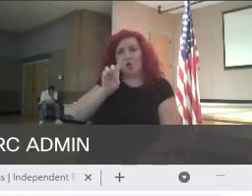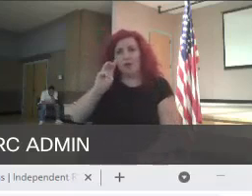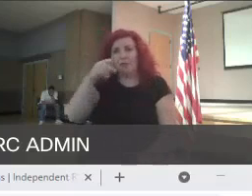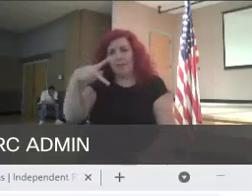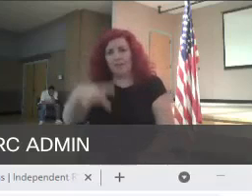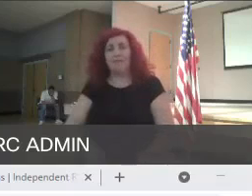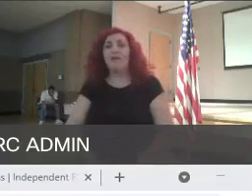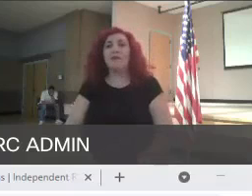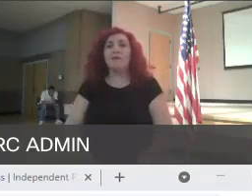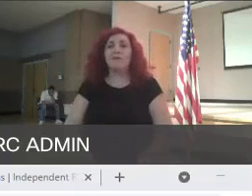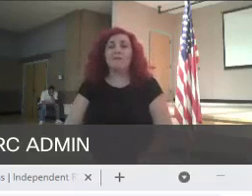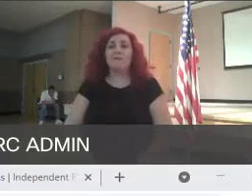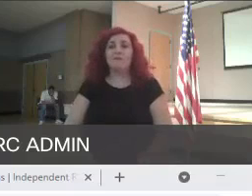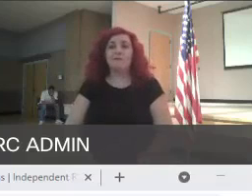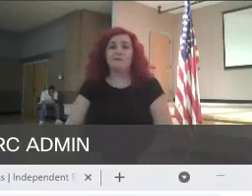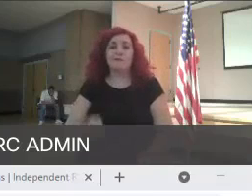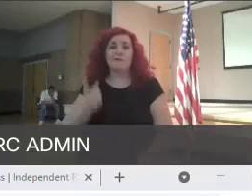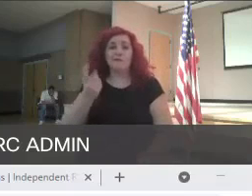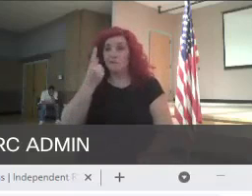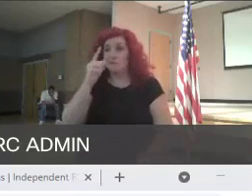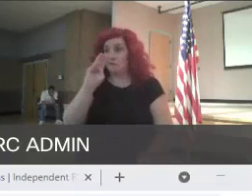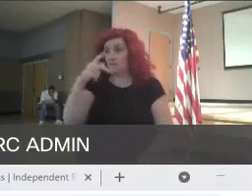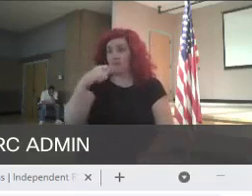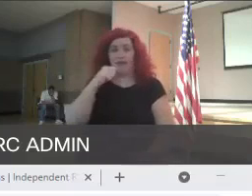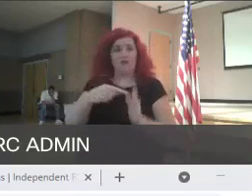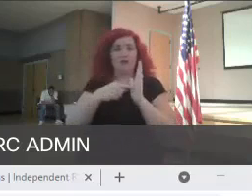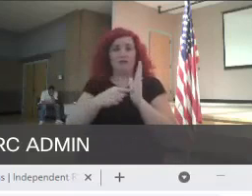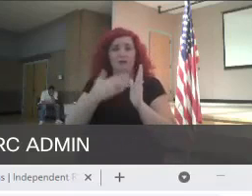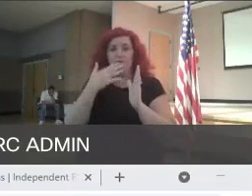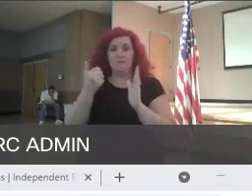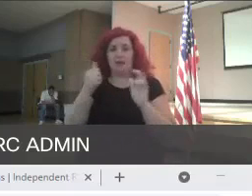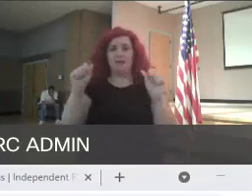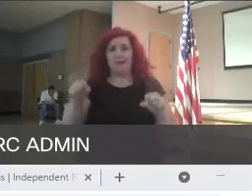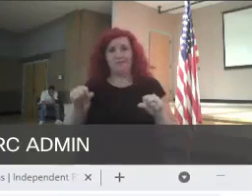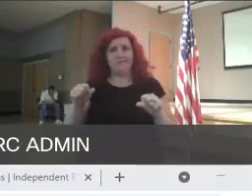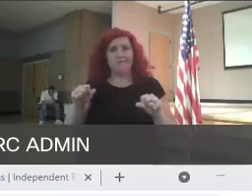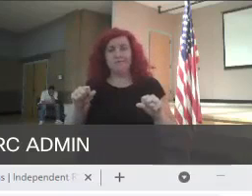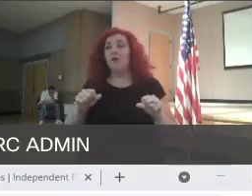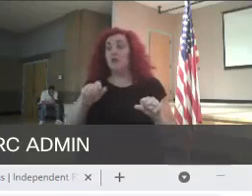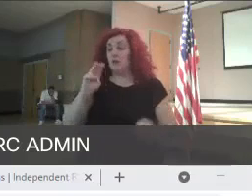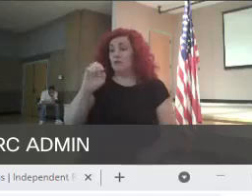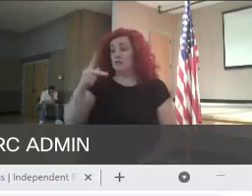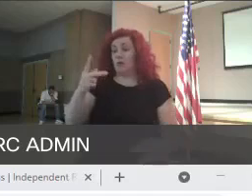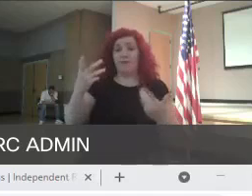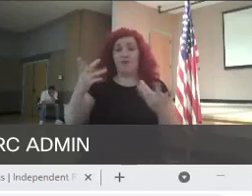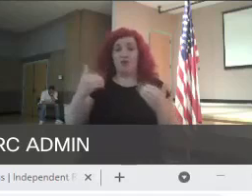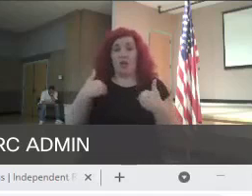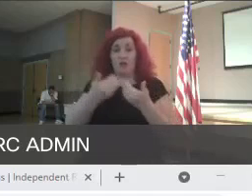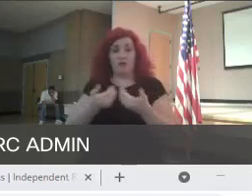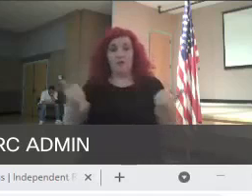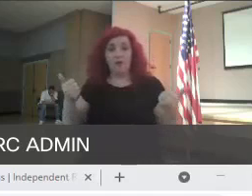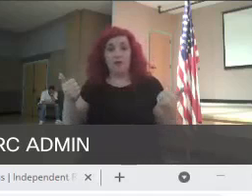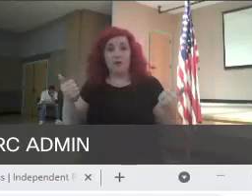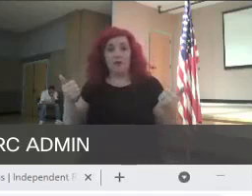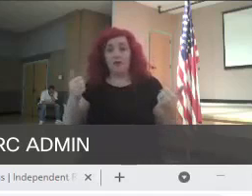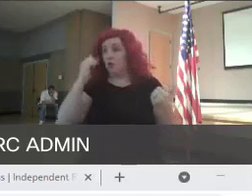they don't represent us to the best degree. The maps that we had that divided us, divided Yuma